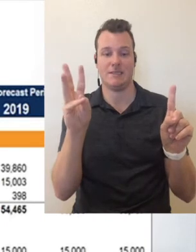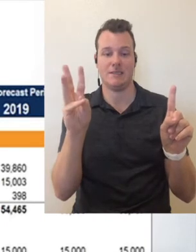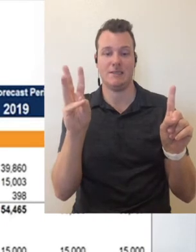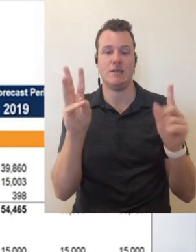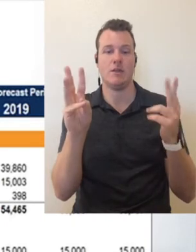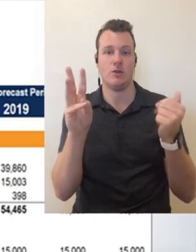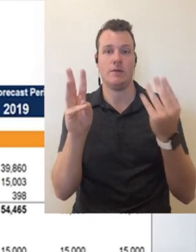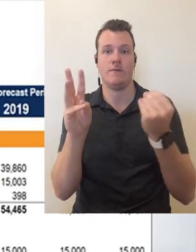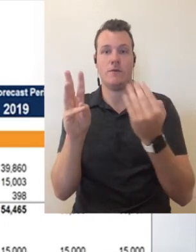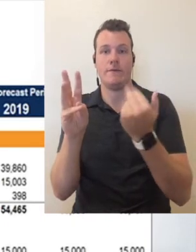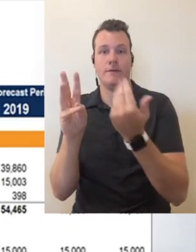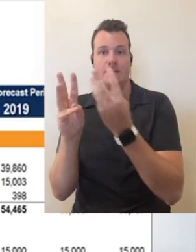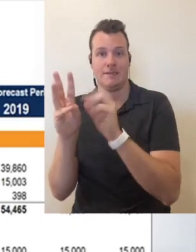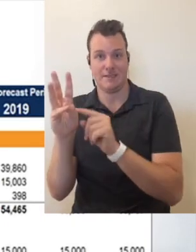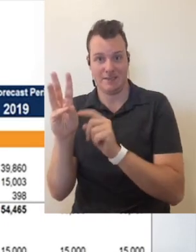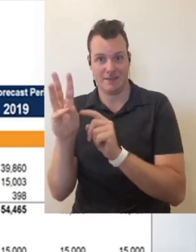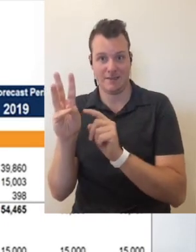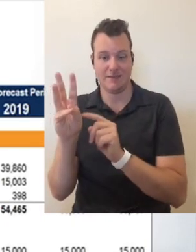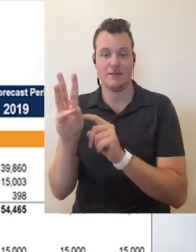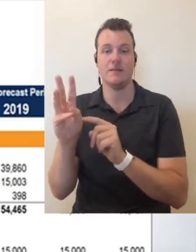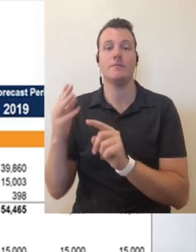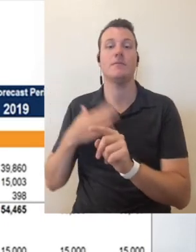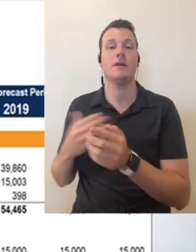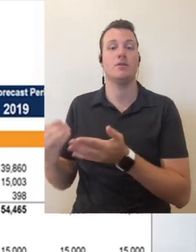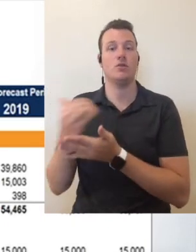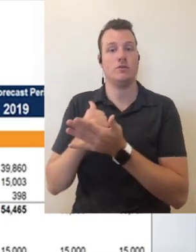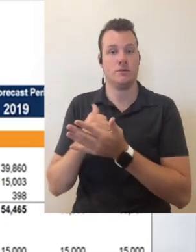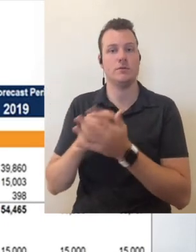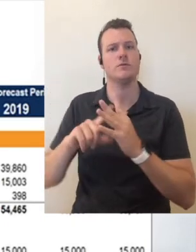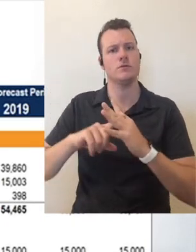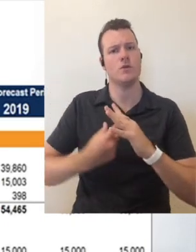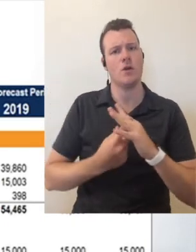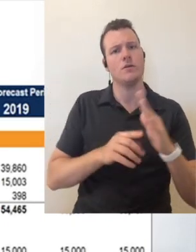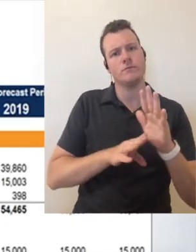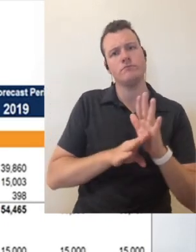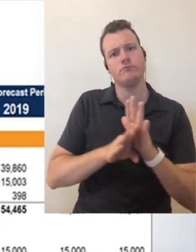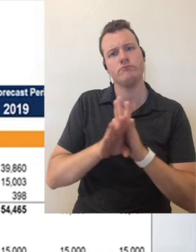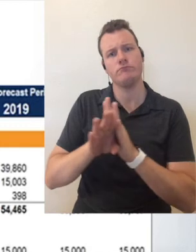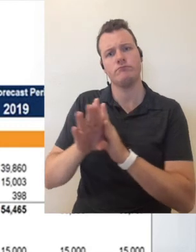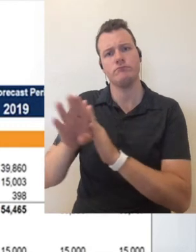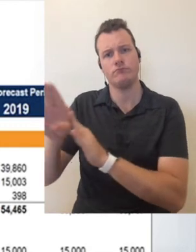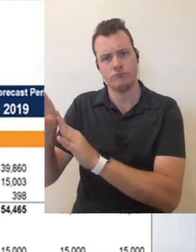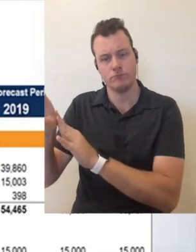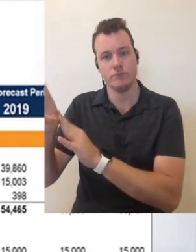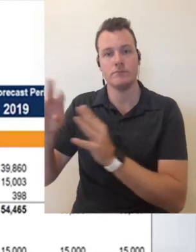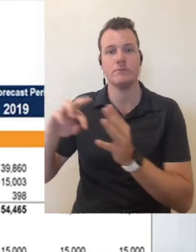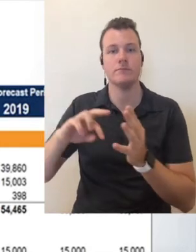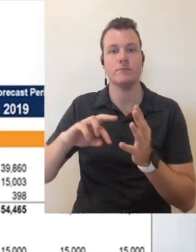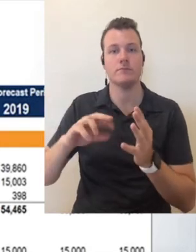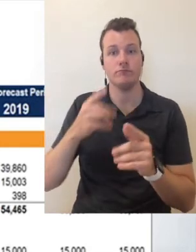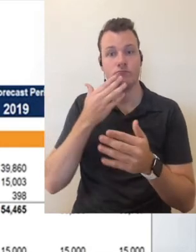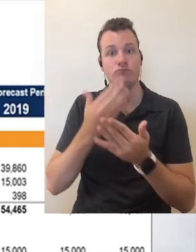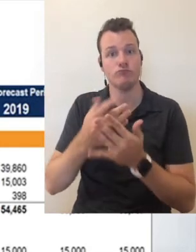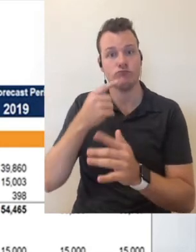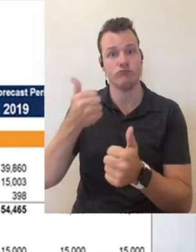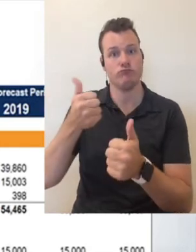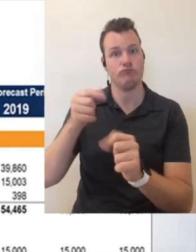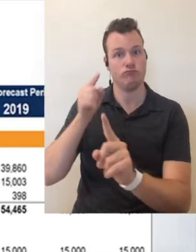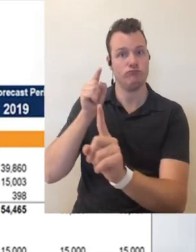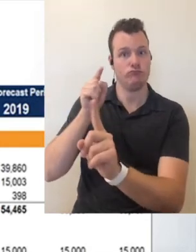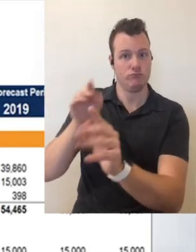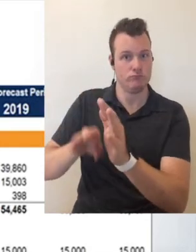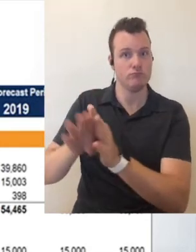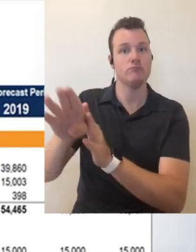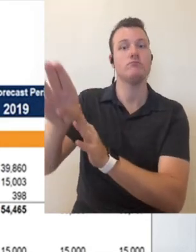2016, so from 13, 14, 15, 16, my earnings are starting to go up and up, which means the trajectory is